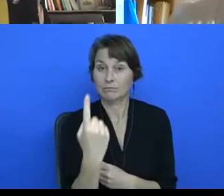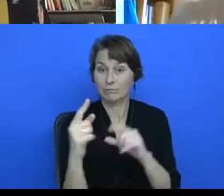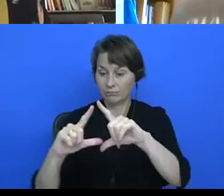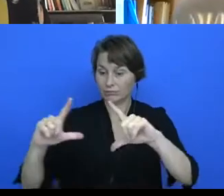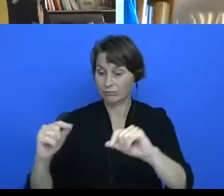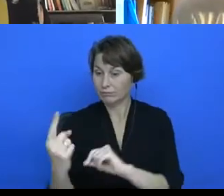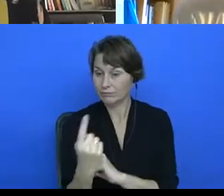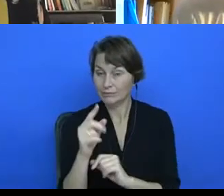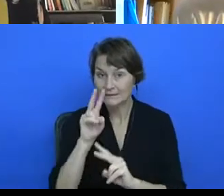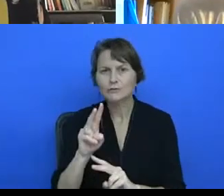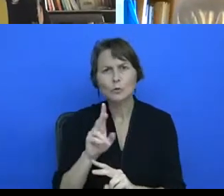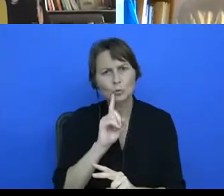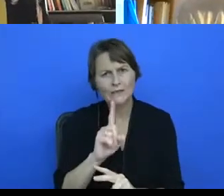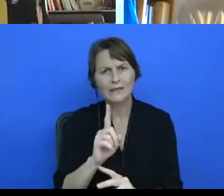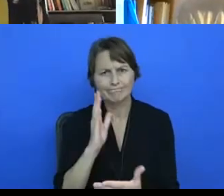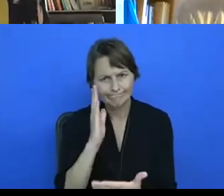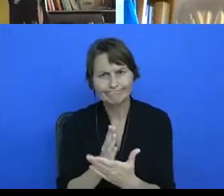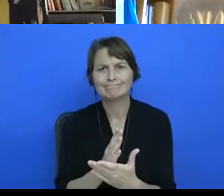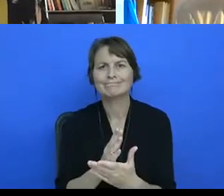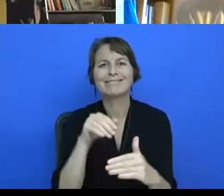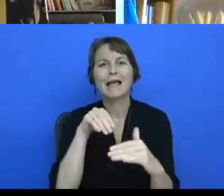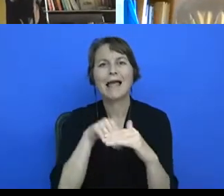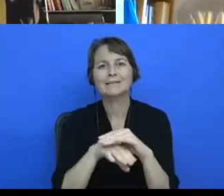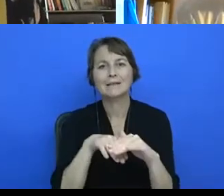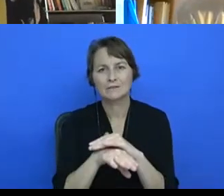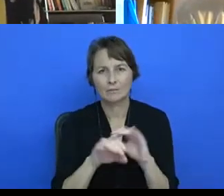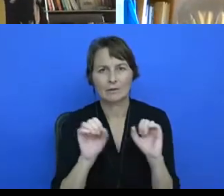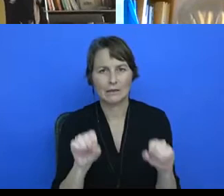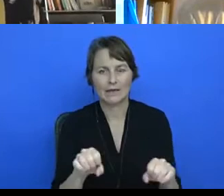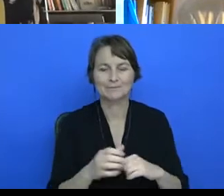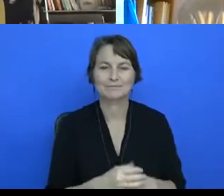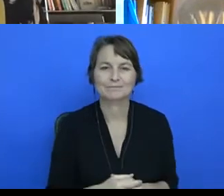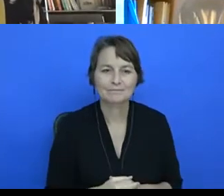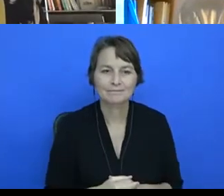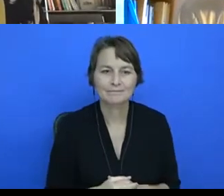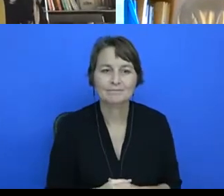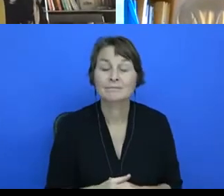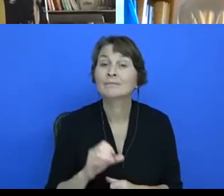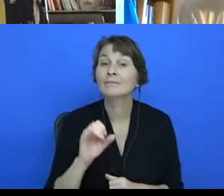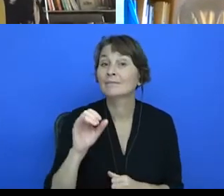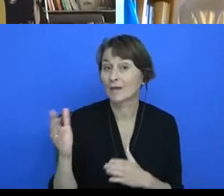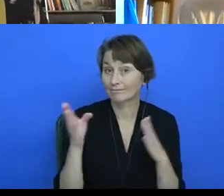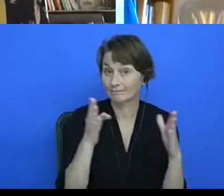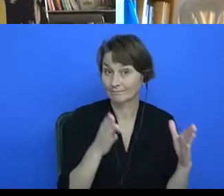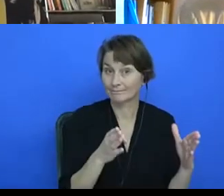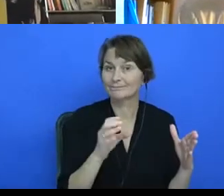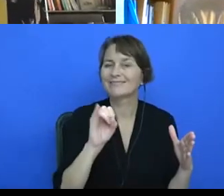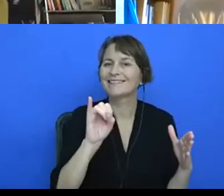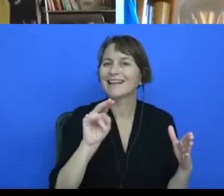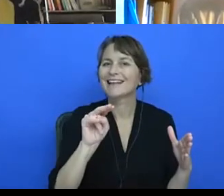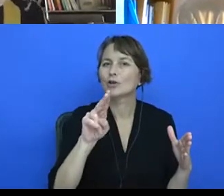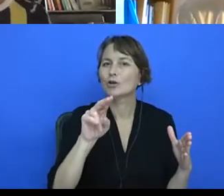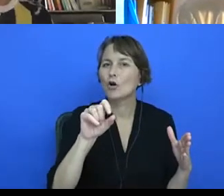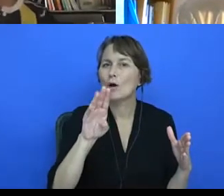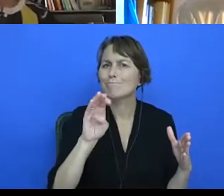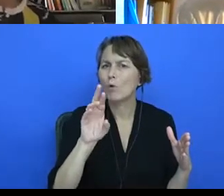Before we leave the practicalities theme, did any one of you experience any technical problems